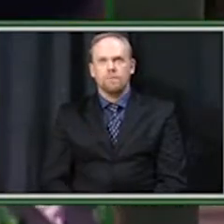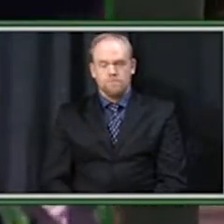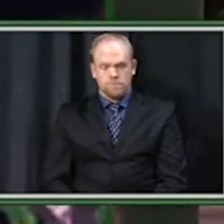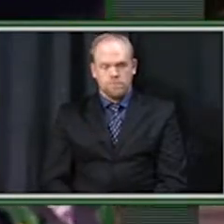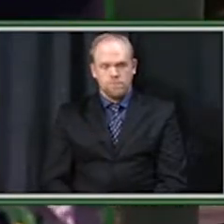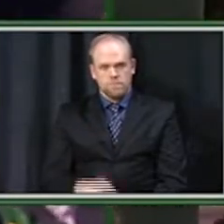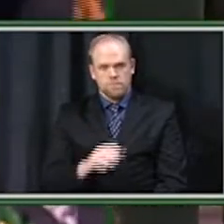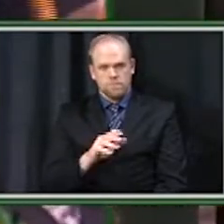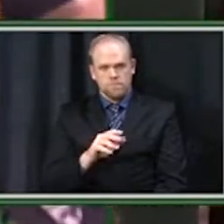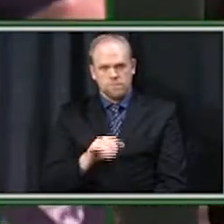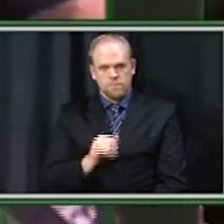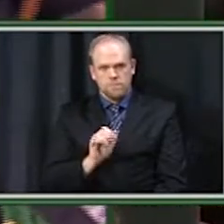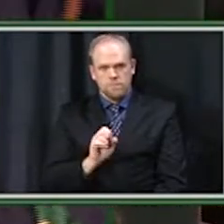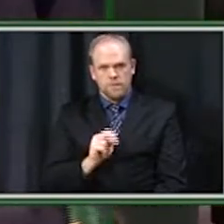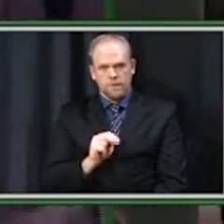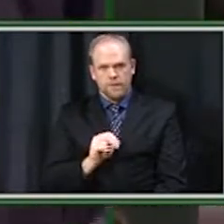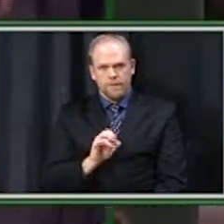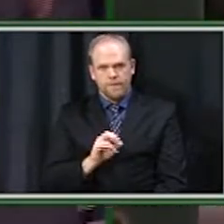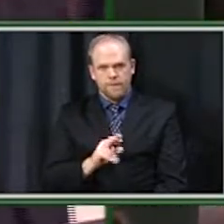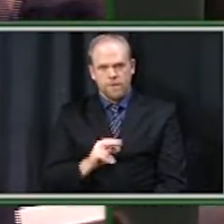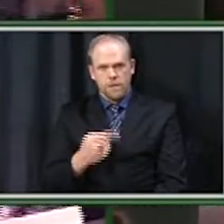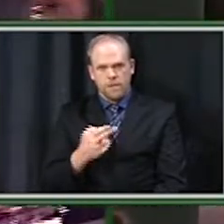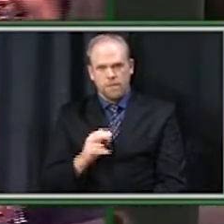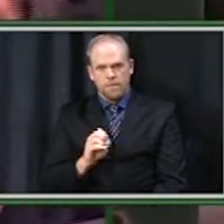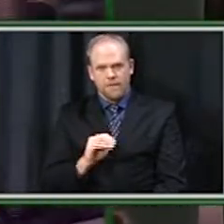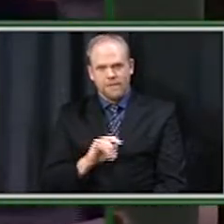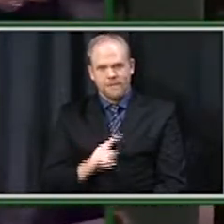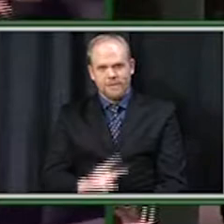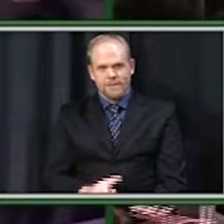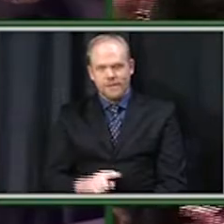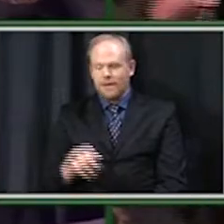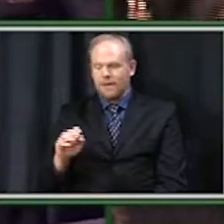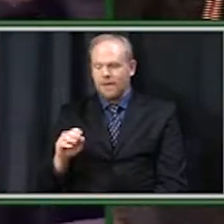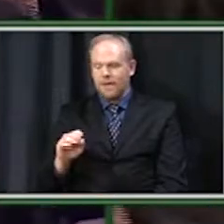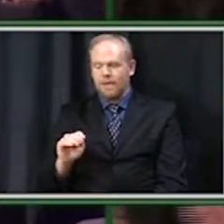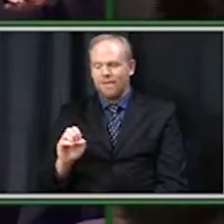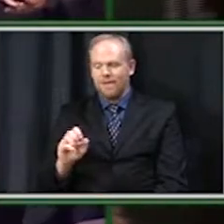Jennifer Hennis. Melanie Satern.